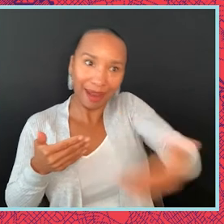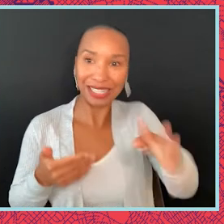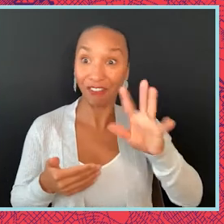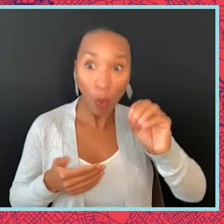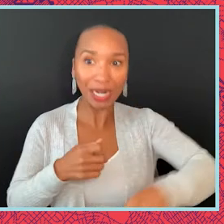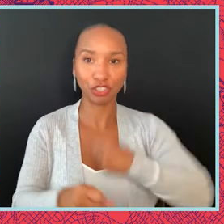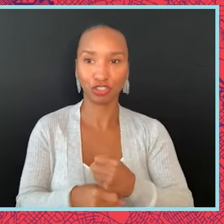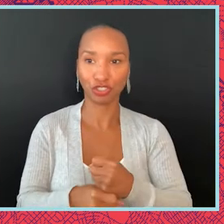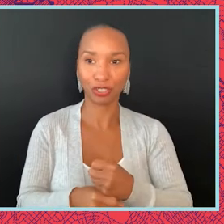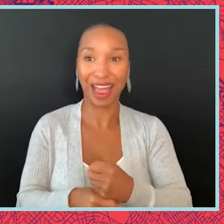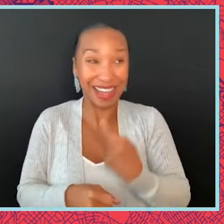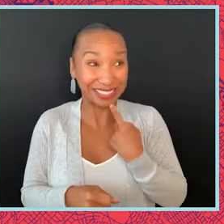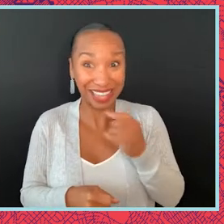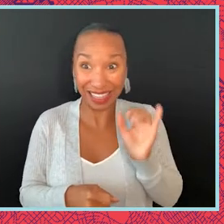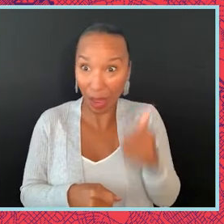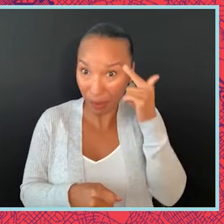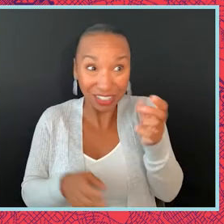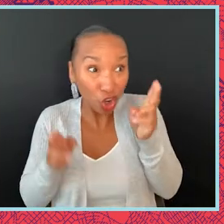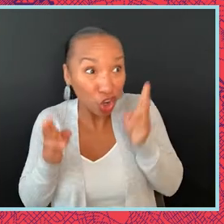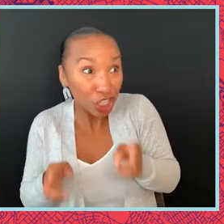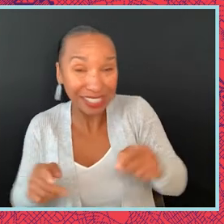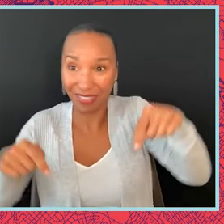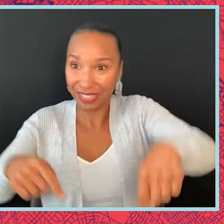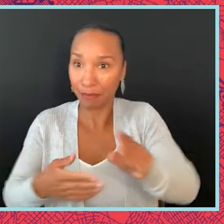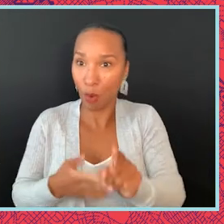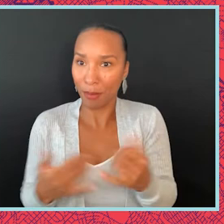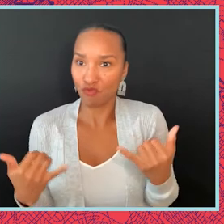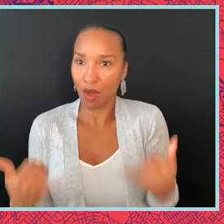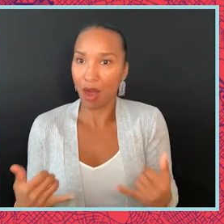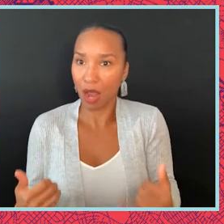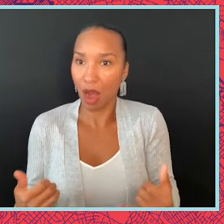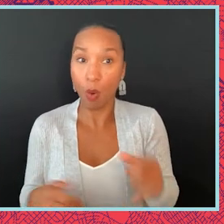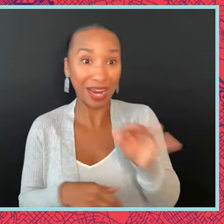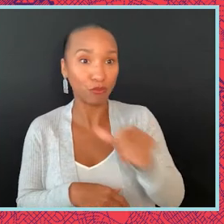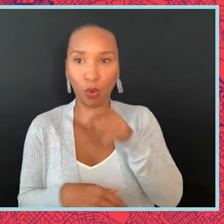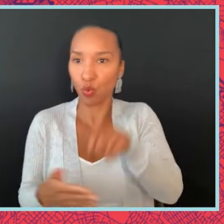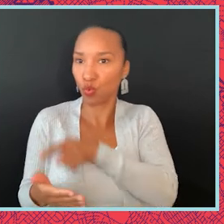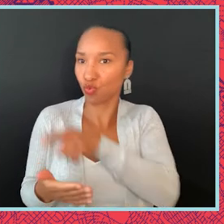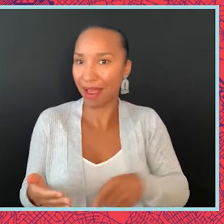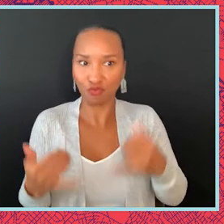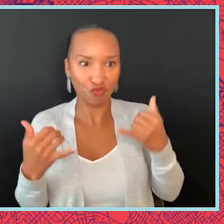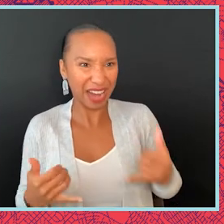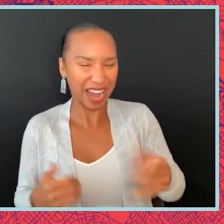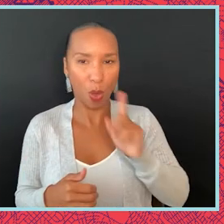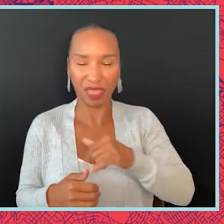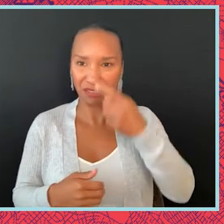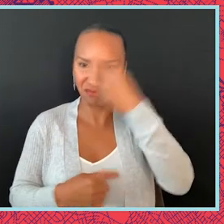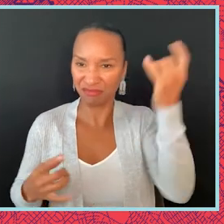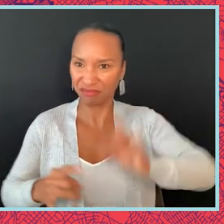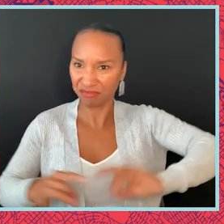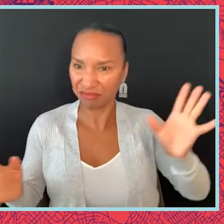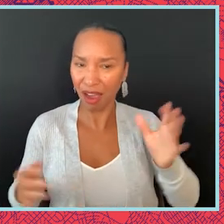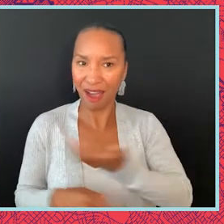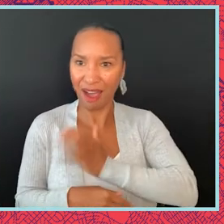next 40 years. And I say that because that's the urgency of this moment, and that's the urgency of now. And if we don't correct this stain